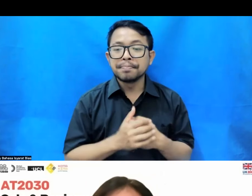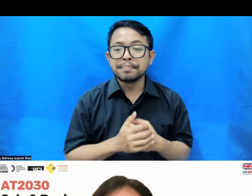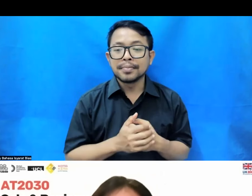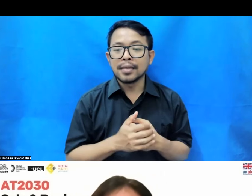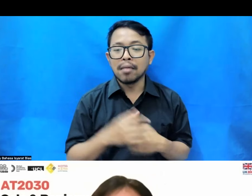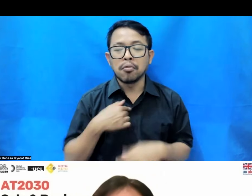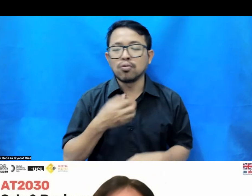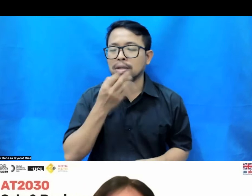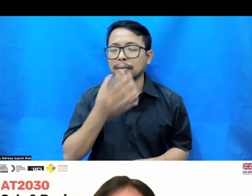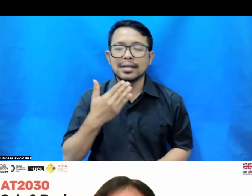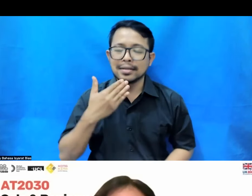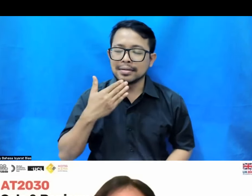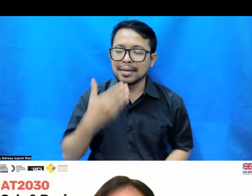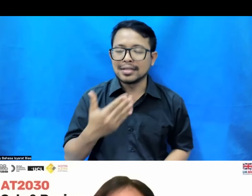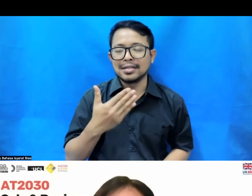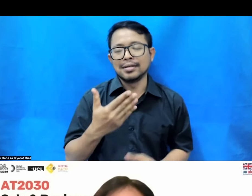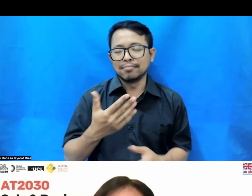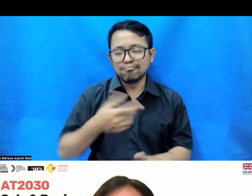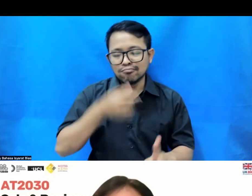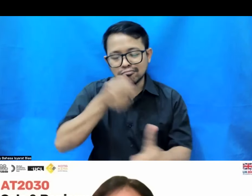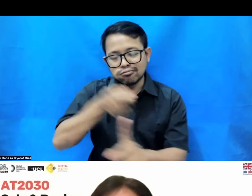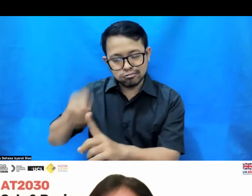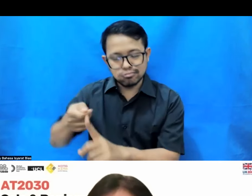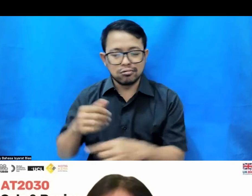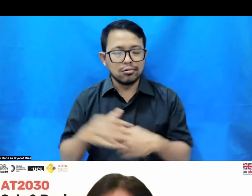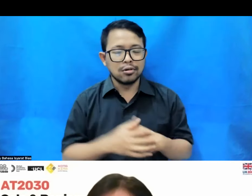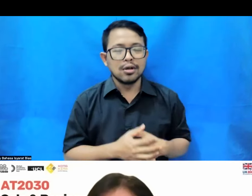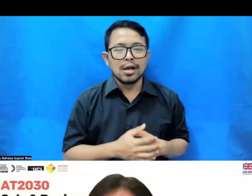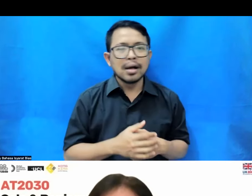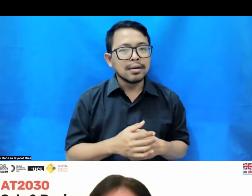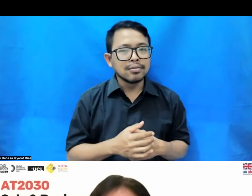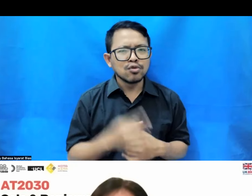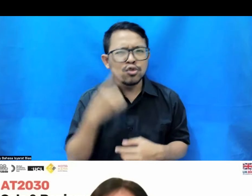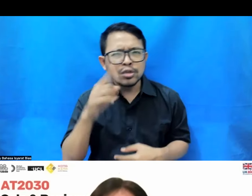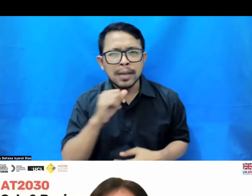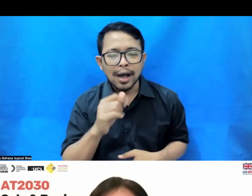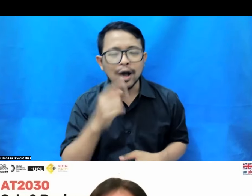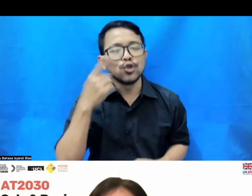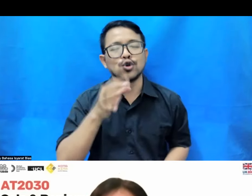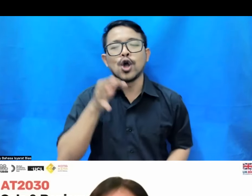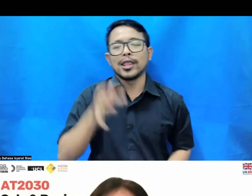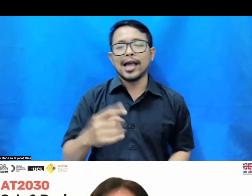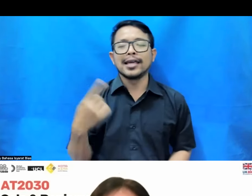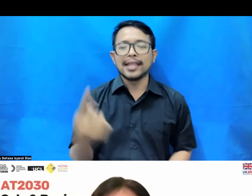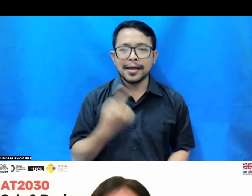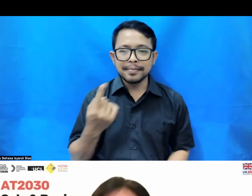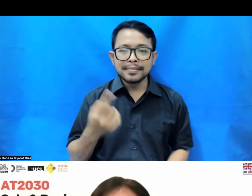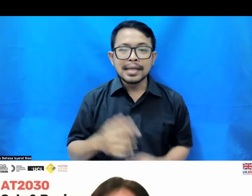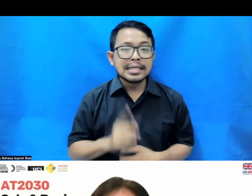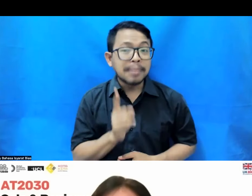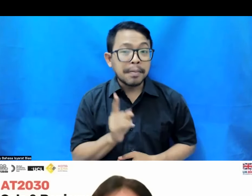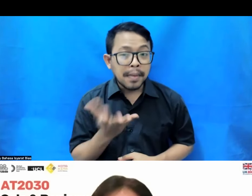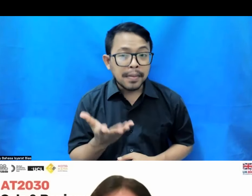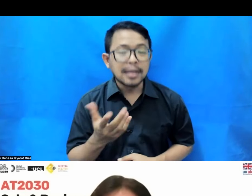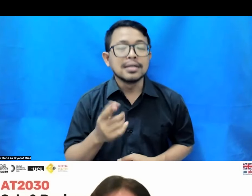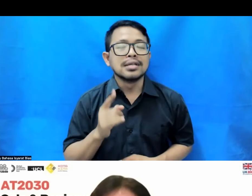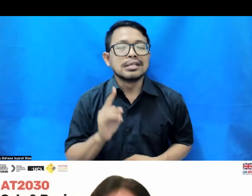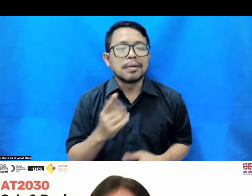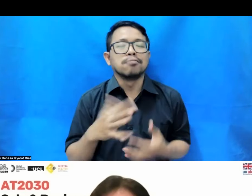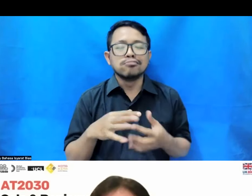distinguished forum. I would like to initially convey my appreciation and gratitude to Kota Kita,